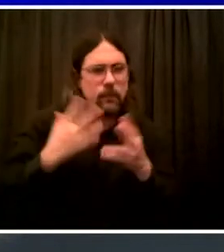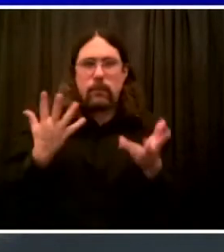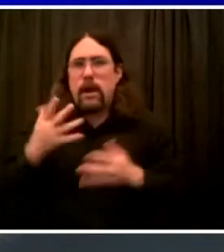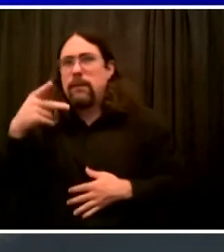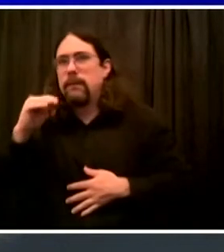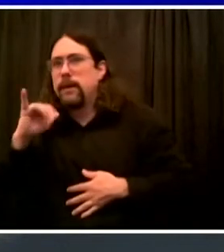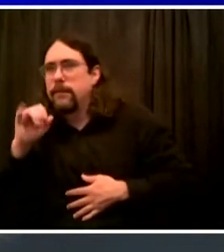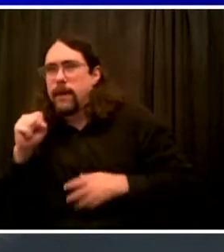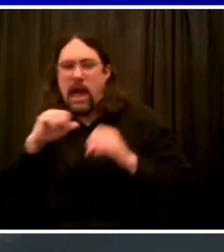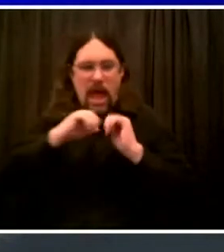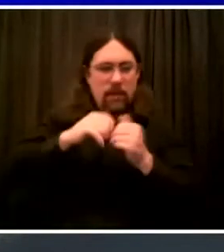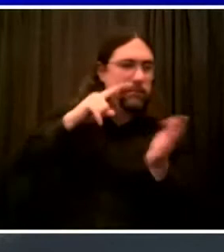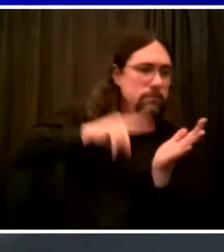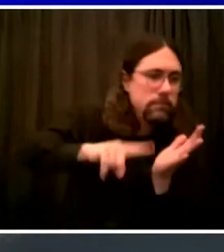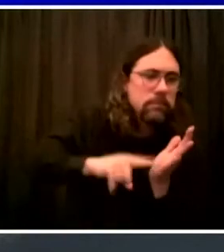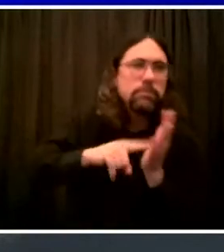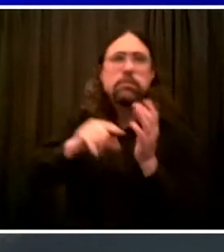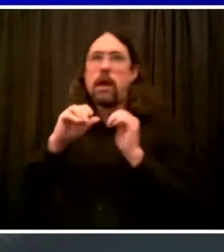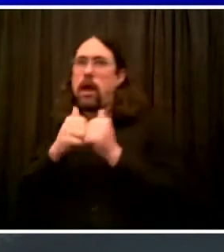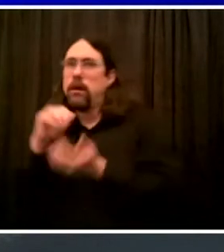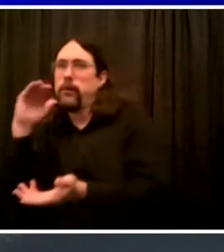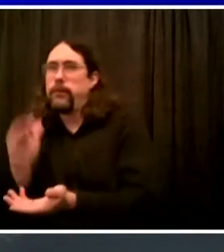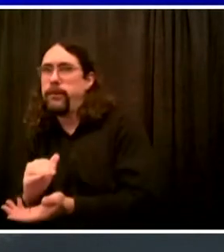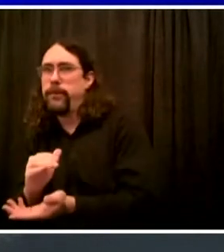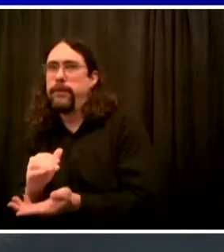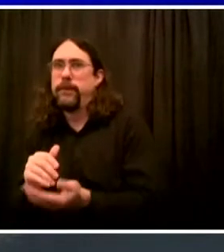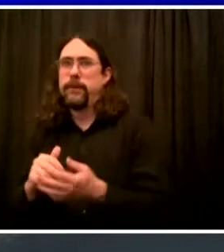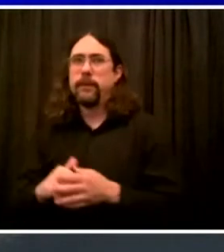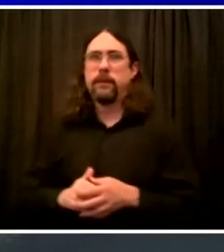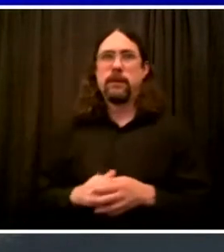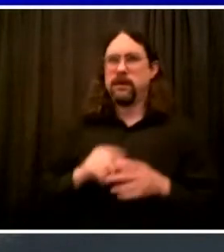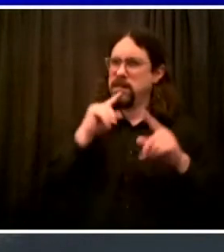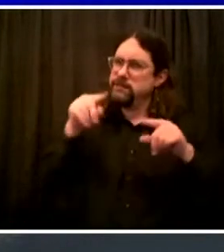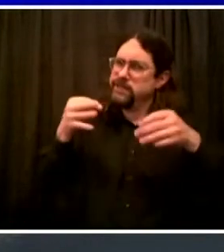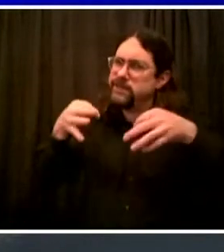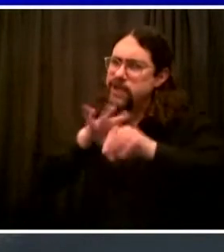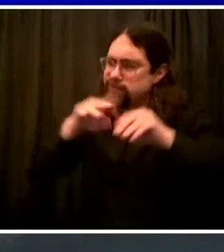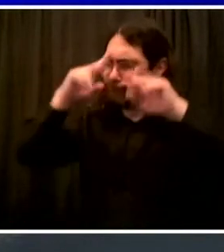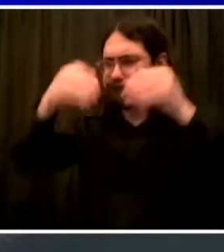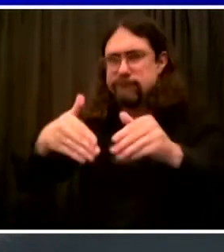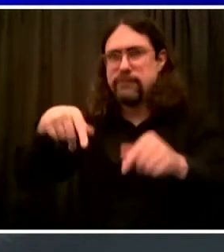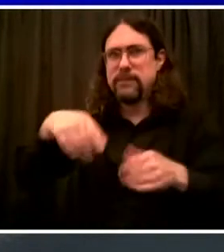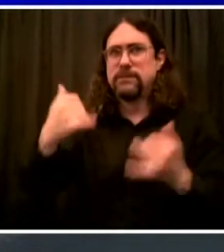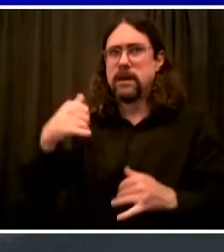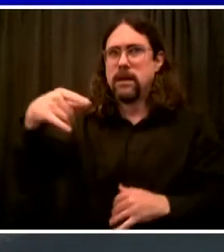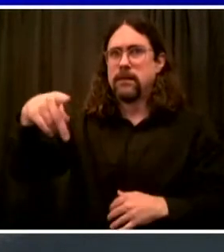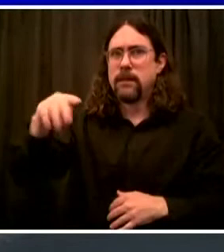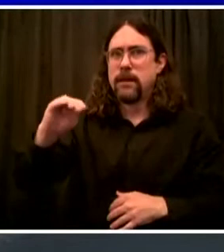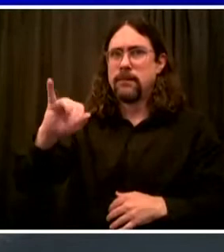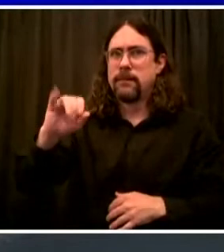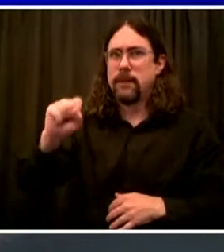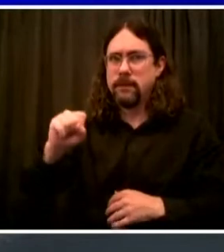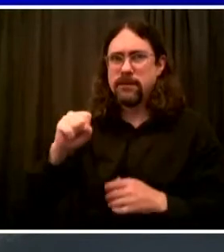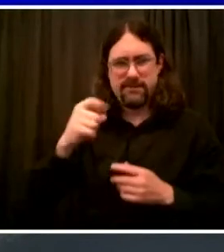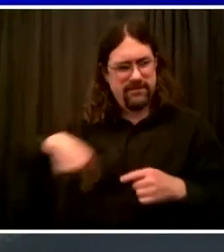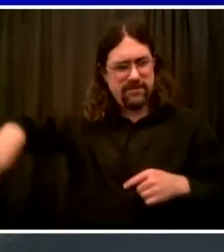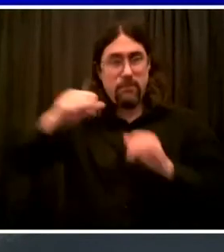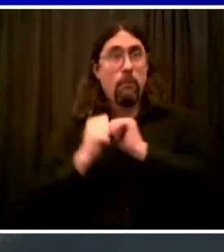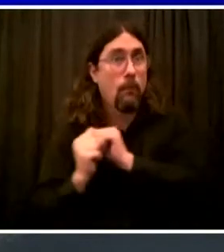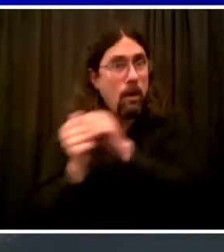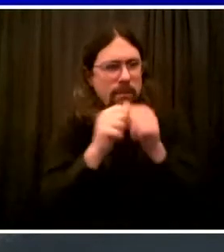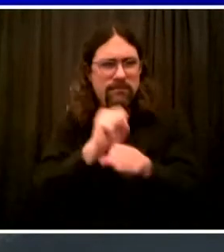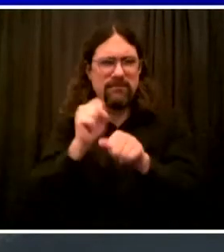is something where we need to put supreme focus to understand what's happening here. It apparently, from the eyes of medical science, came